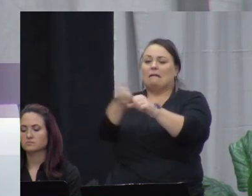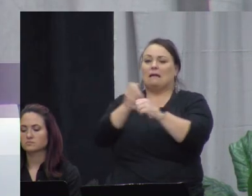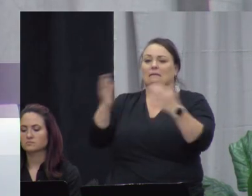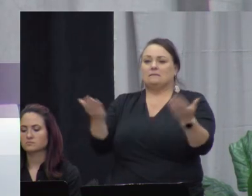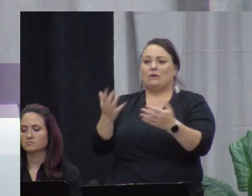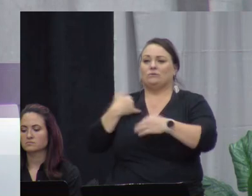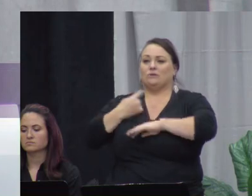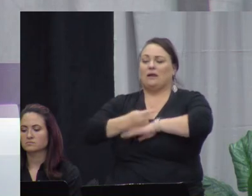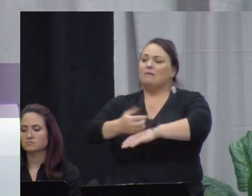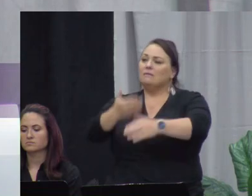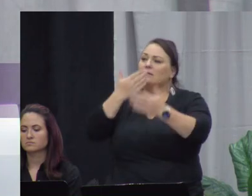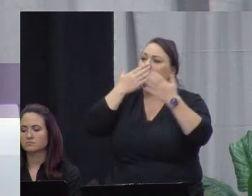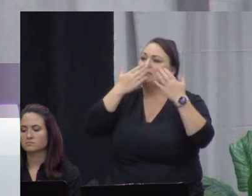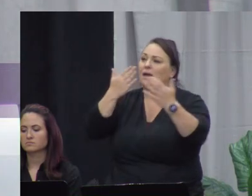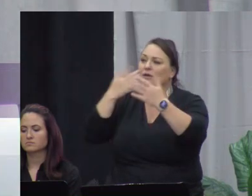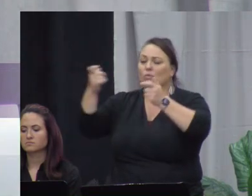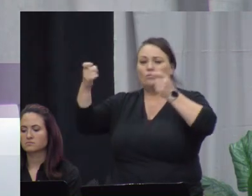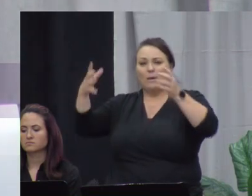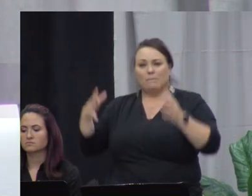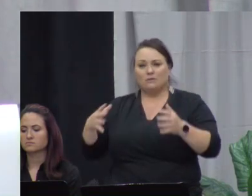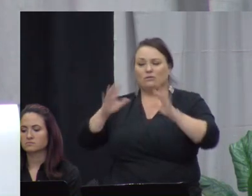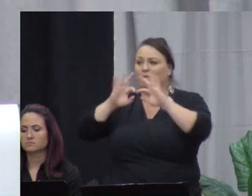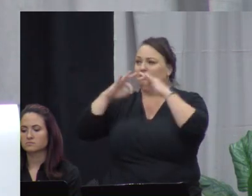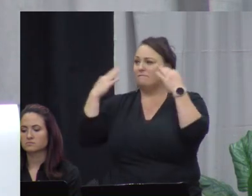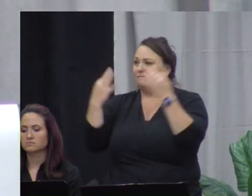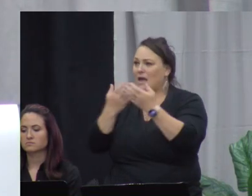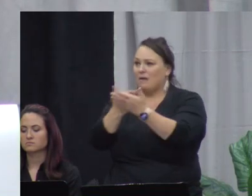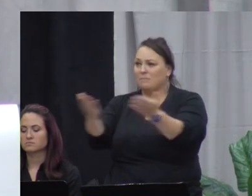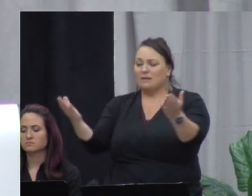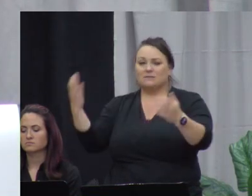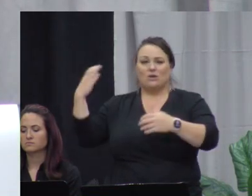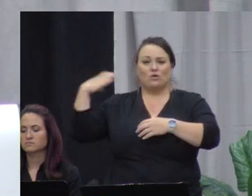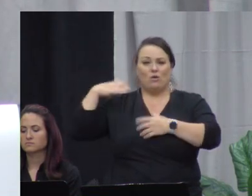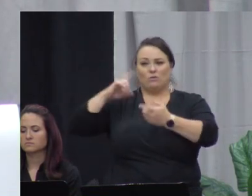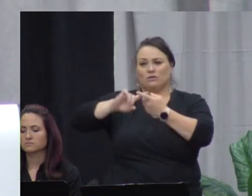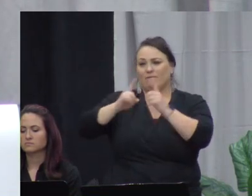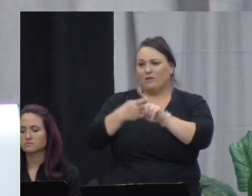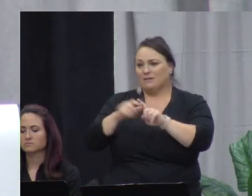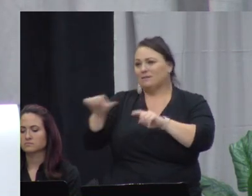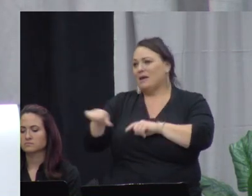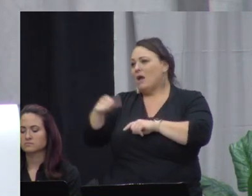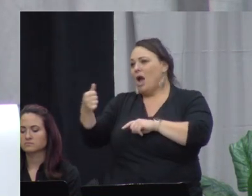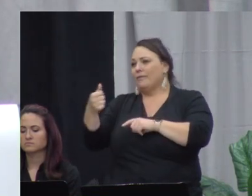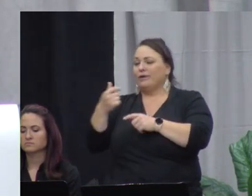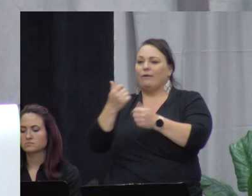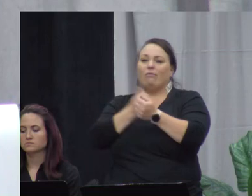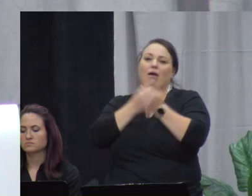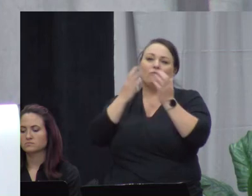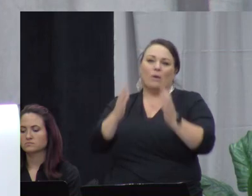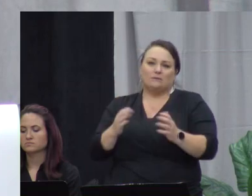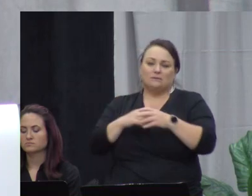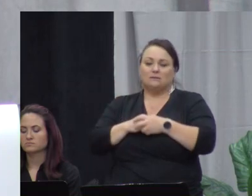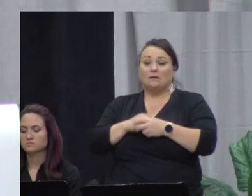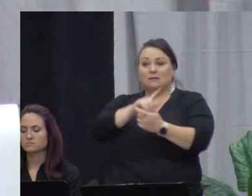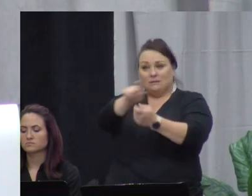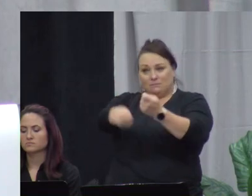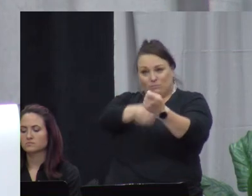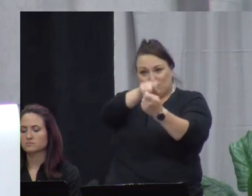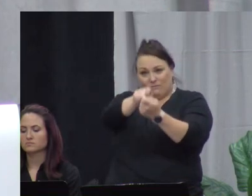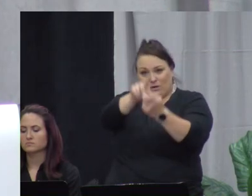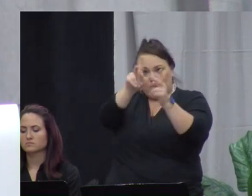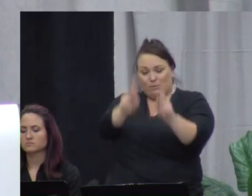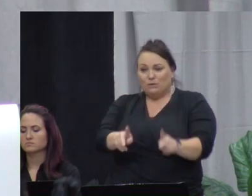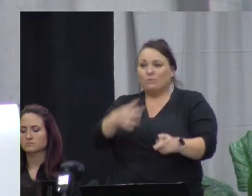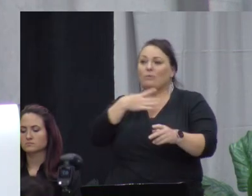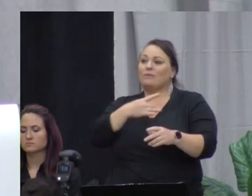a huge thank you to our administrators, families, coaches, friends, and other loved ones. A specific person we'd like to thank